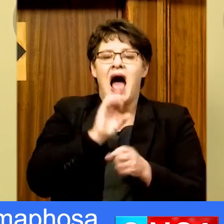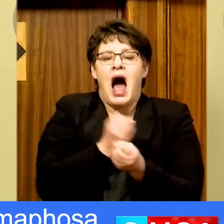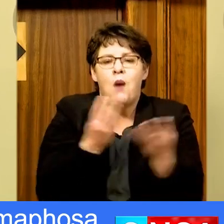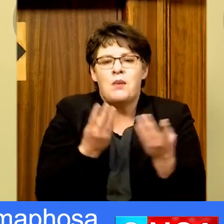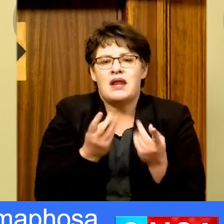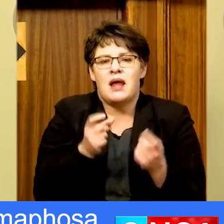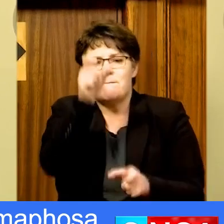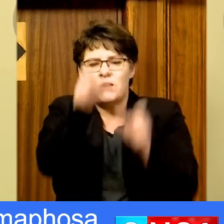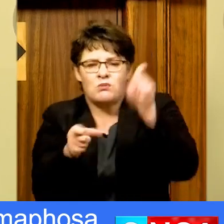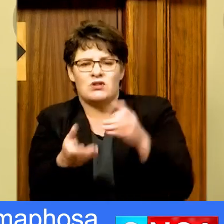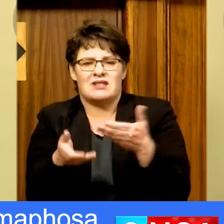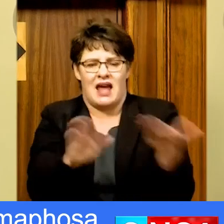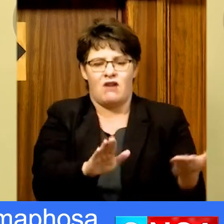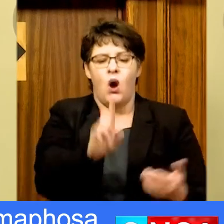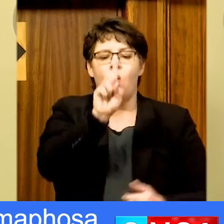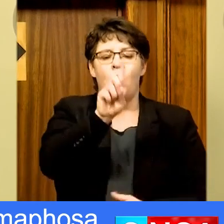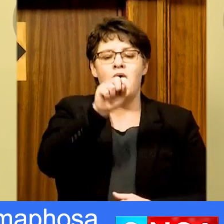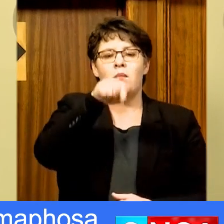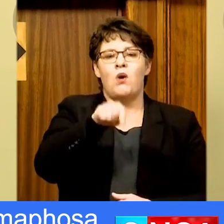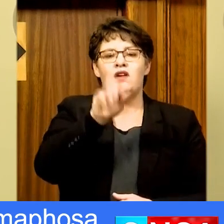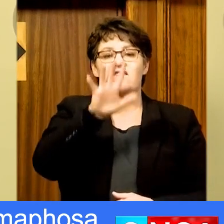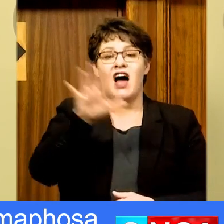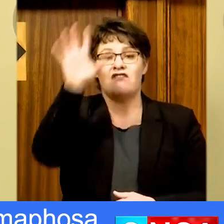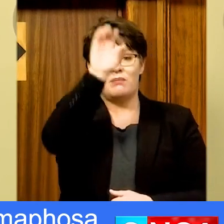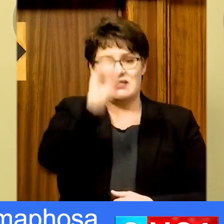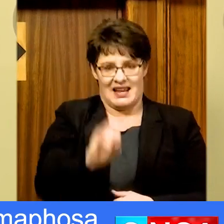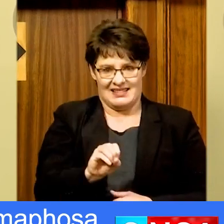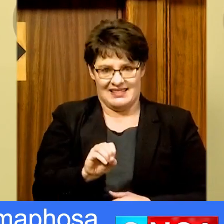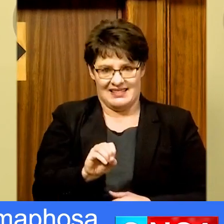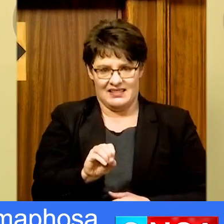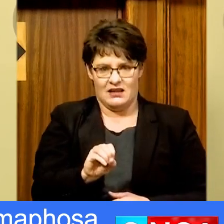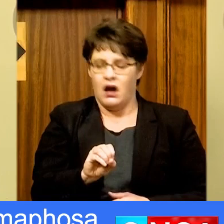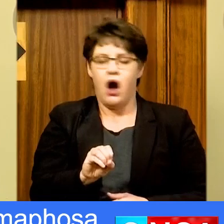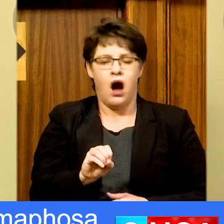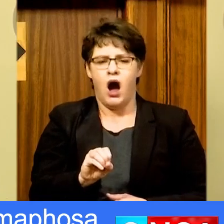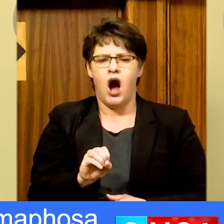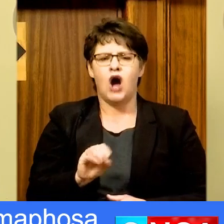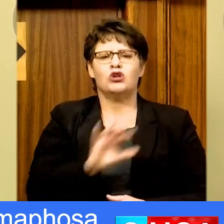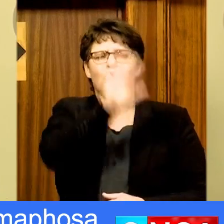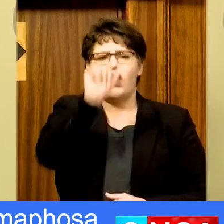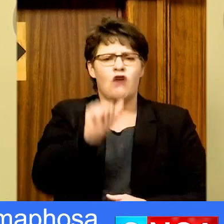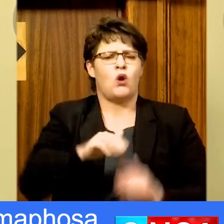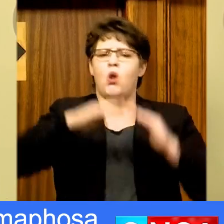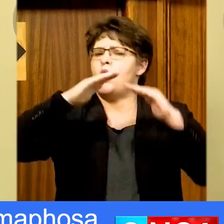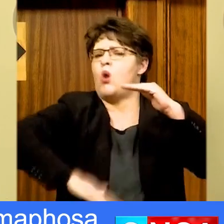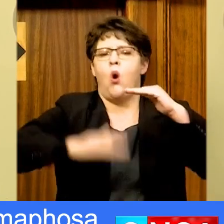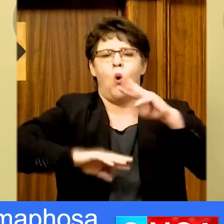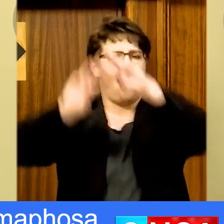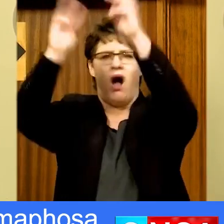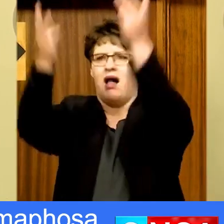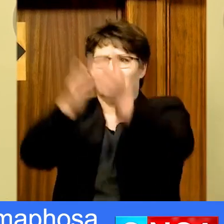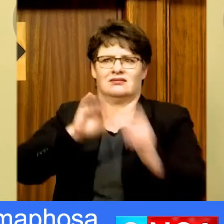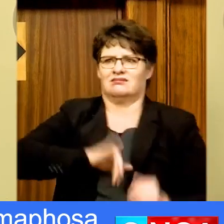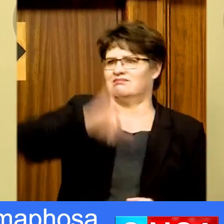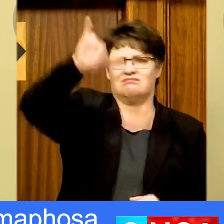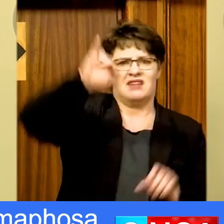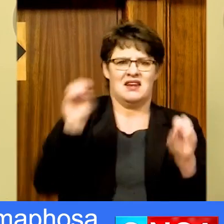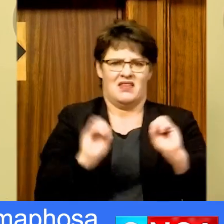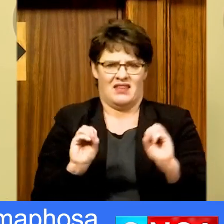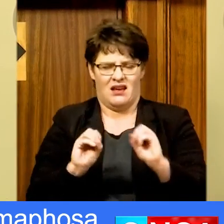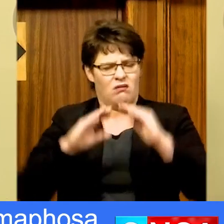rate of 1.5% is amongst the lowest in the world. This